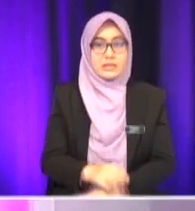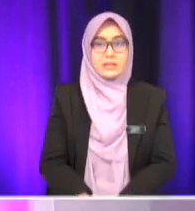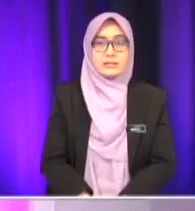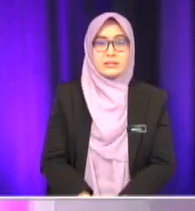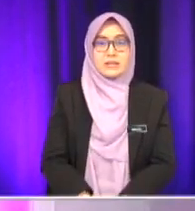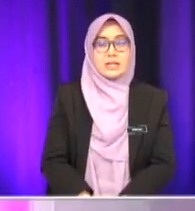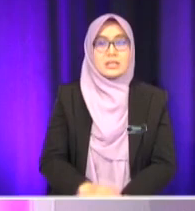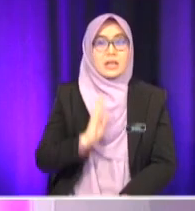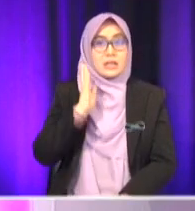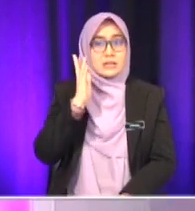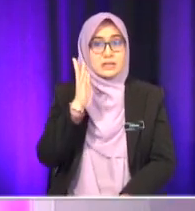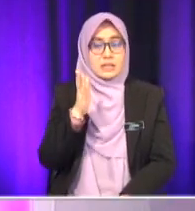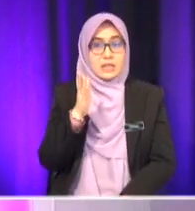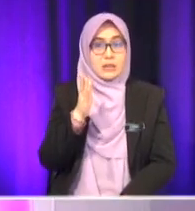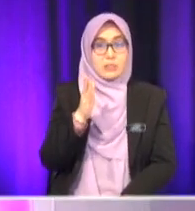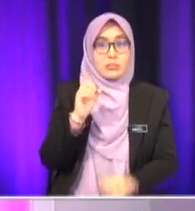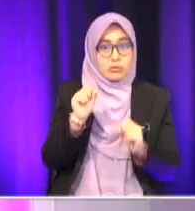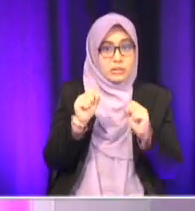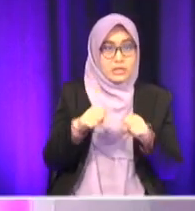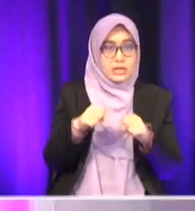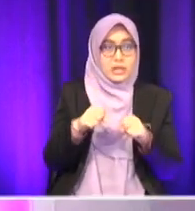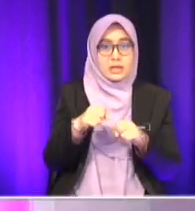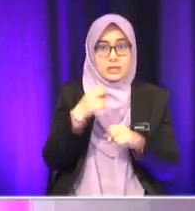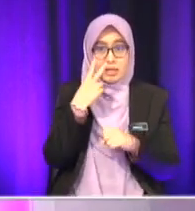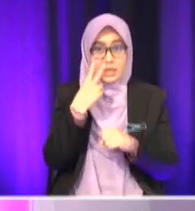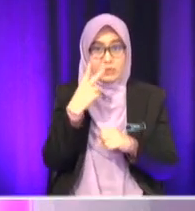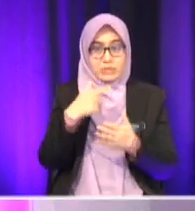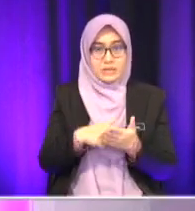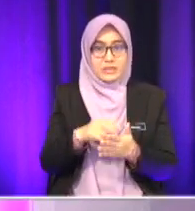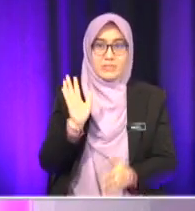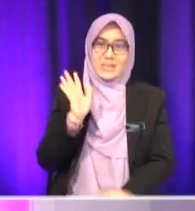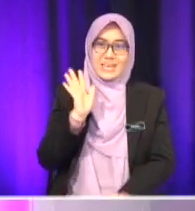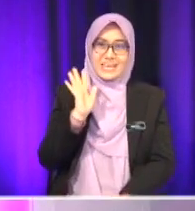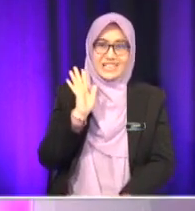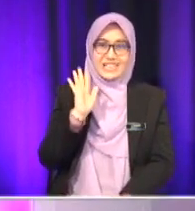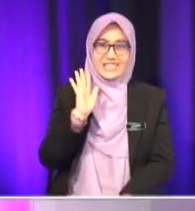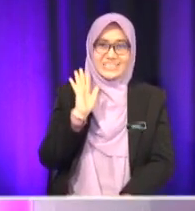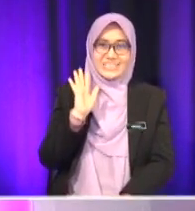for more shows like this. Take care and all the best. Bye, everyone. Bye.